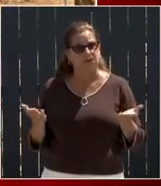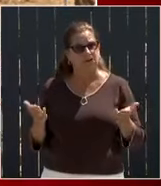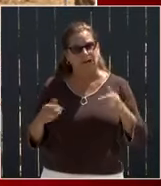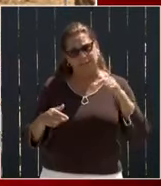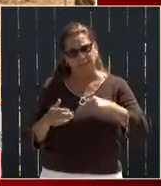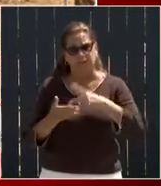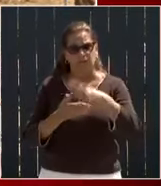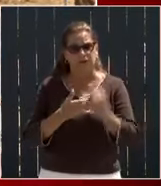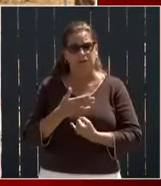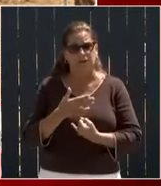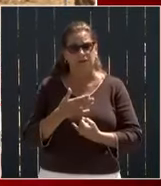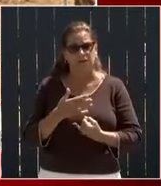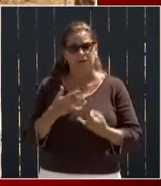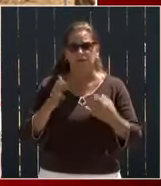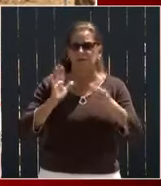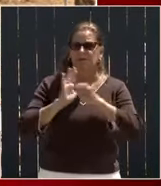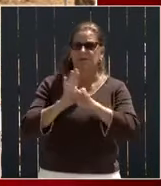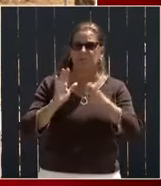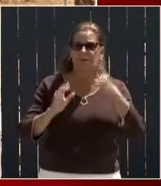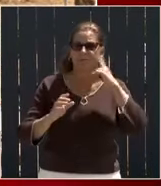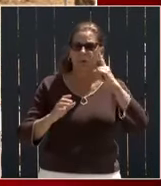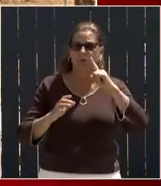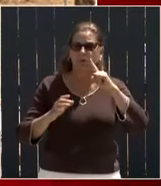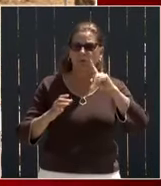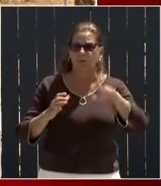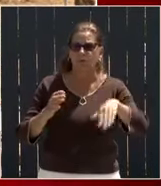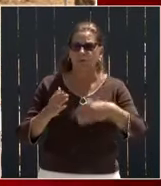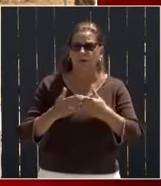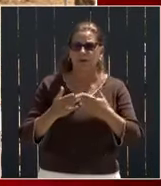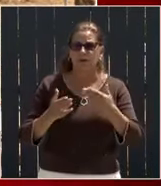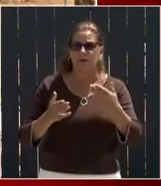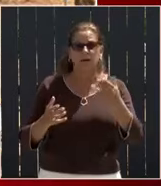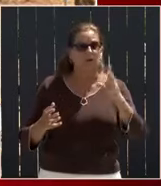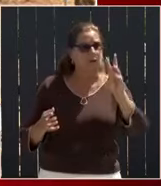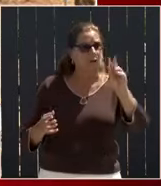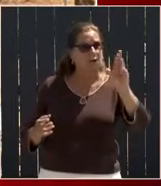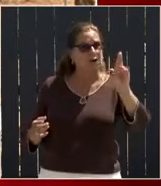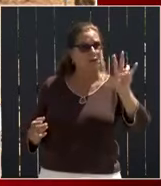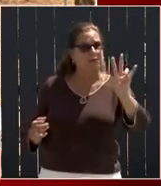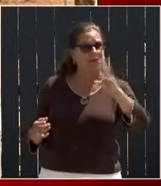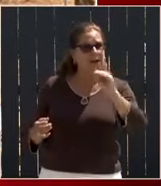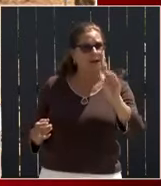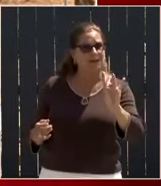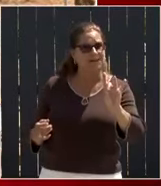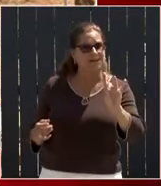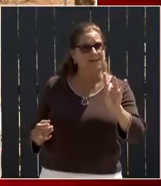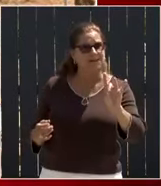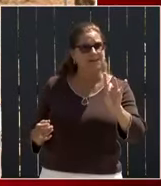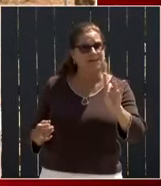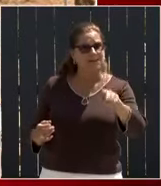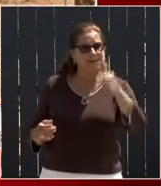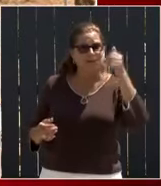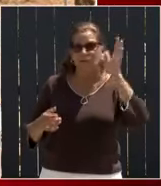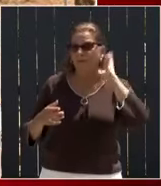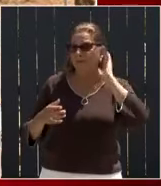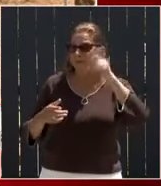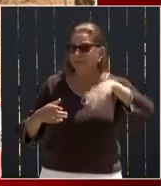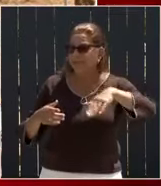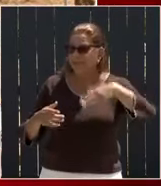an example for the rest of what we're going to do in Ward 7 and Ward 8. And I am proud to be